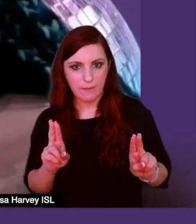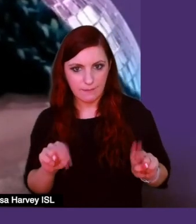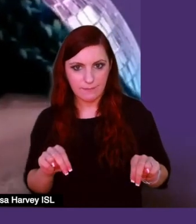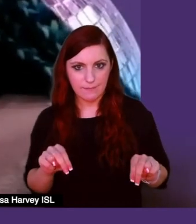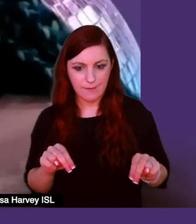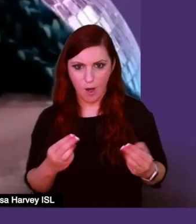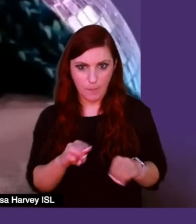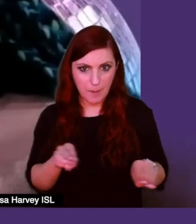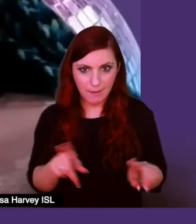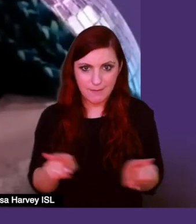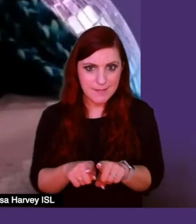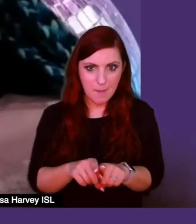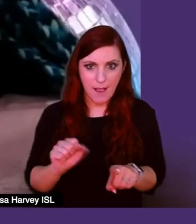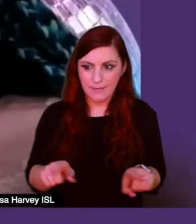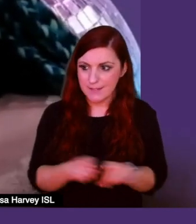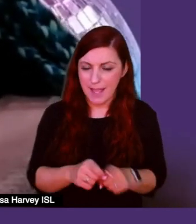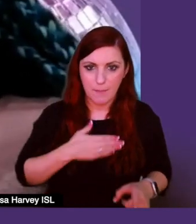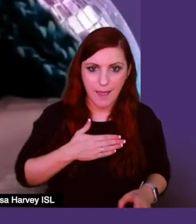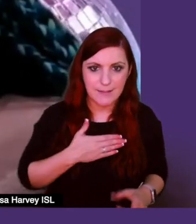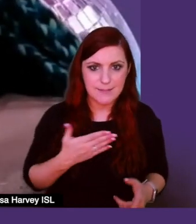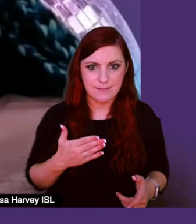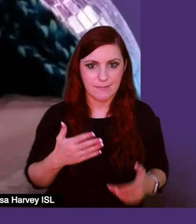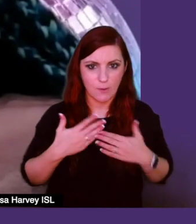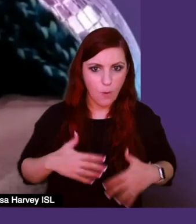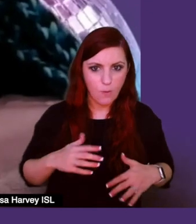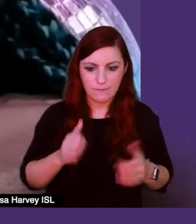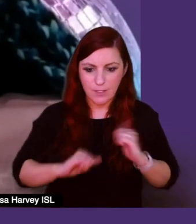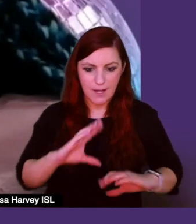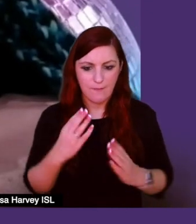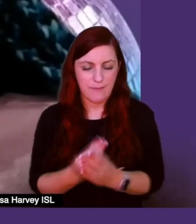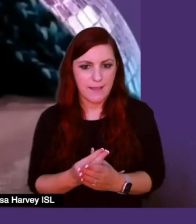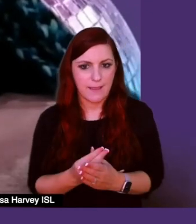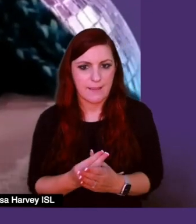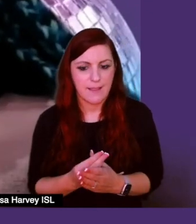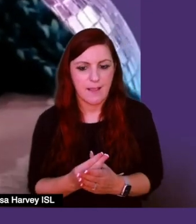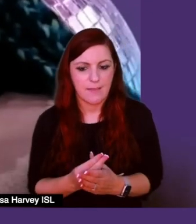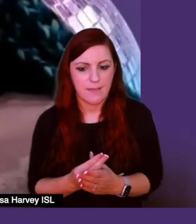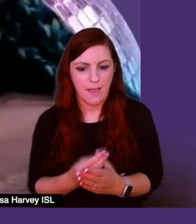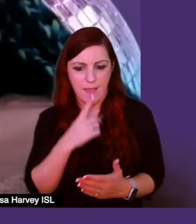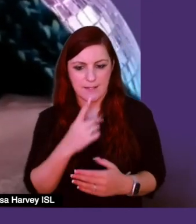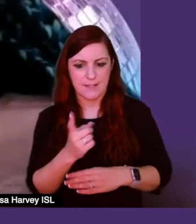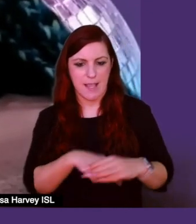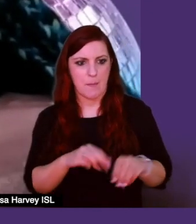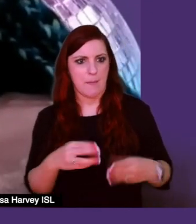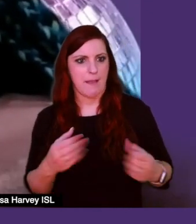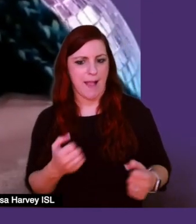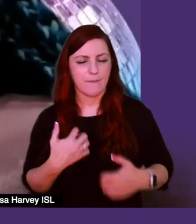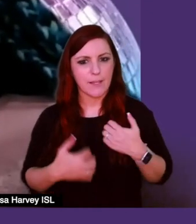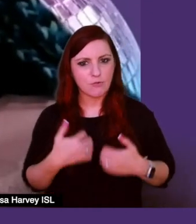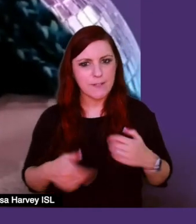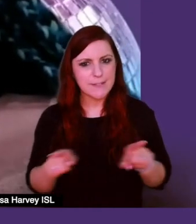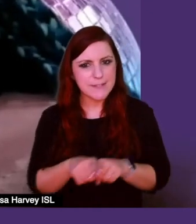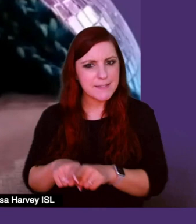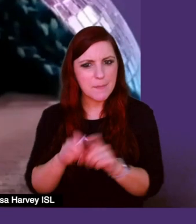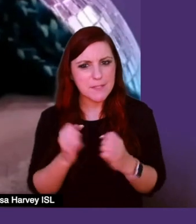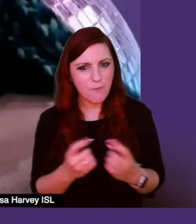be beautiful and be sexy. There's like such a stereotype that disabled people can't be glamorous. And